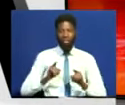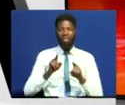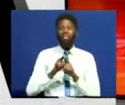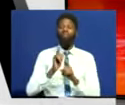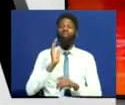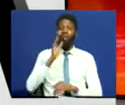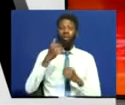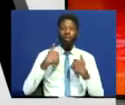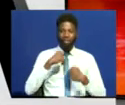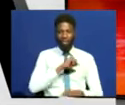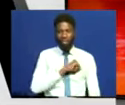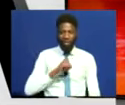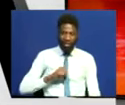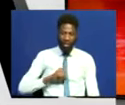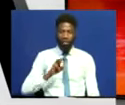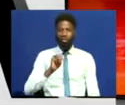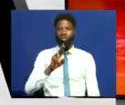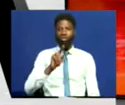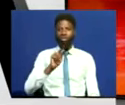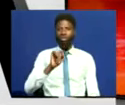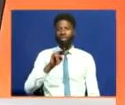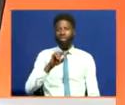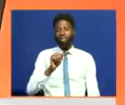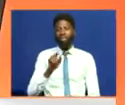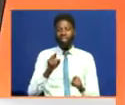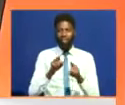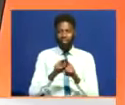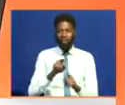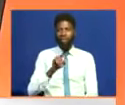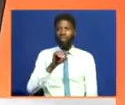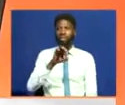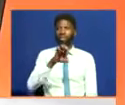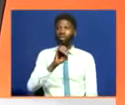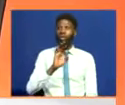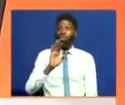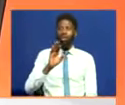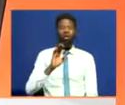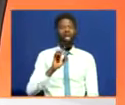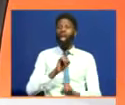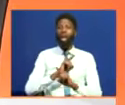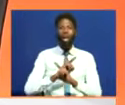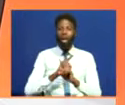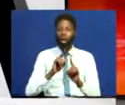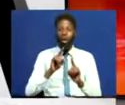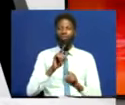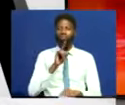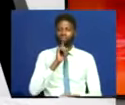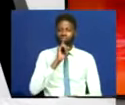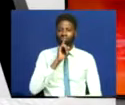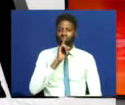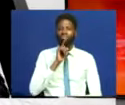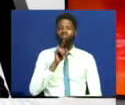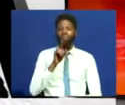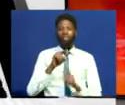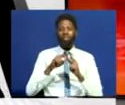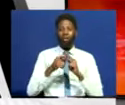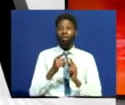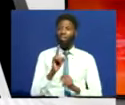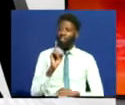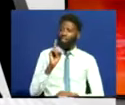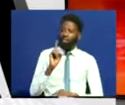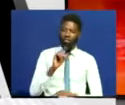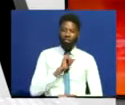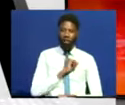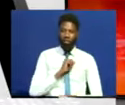the CEO of Usikimia, who will be joining us in just a few. But let me start with Senator, given that this has